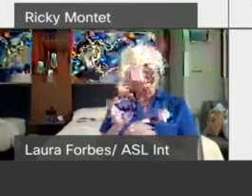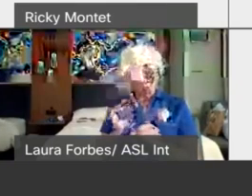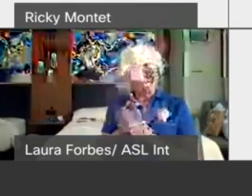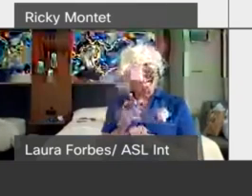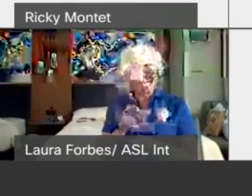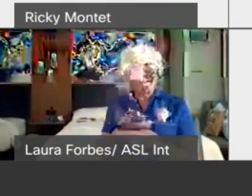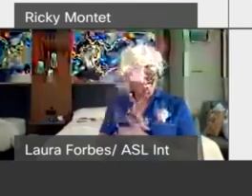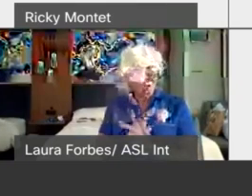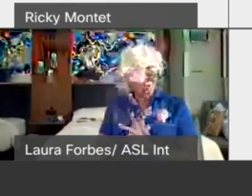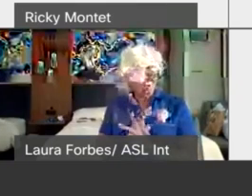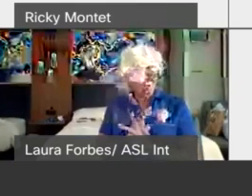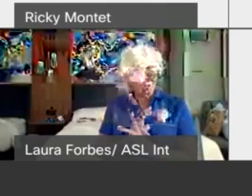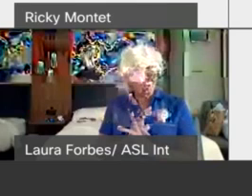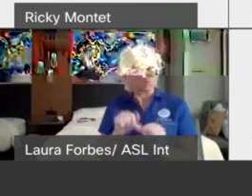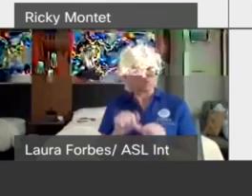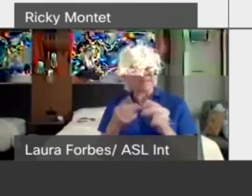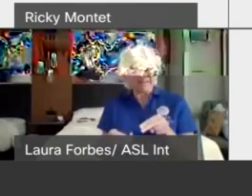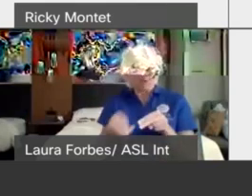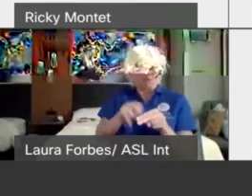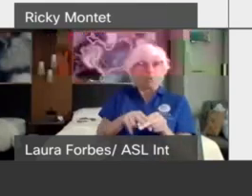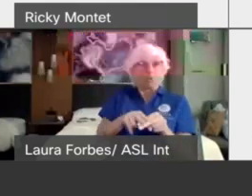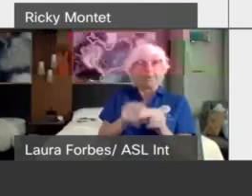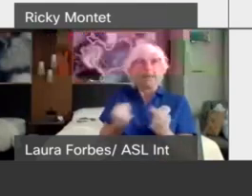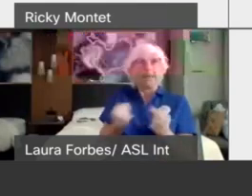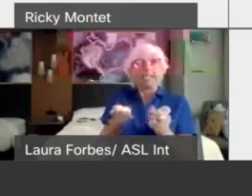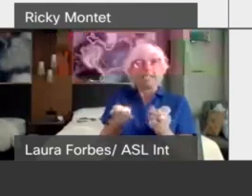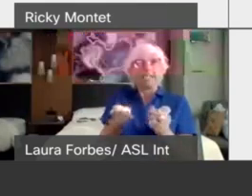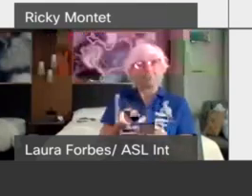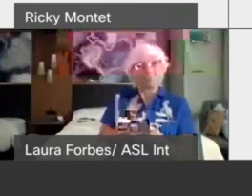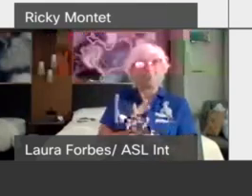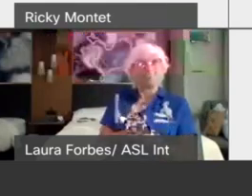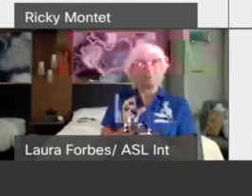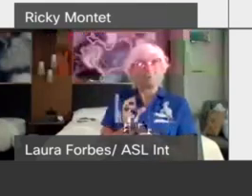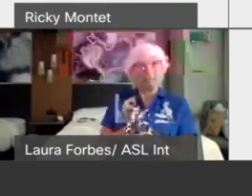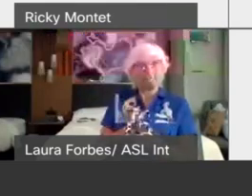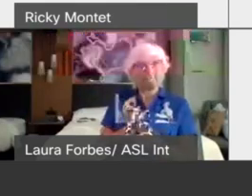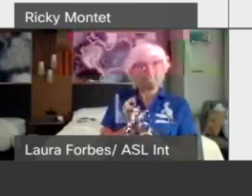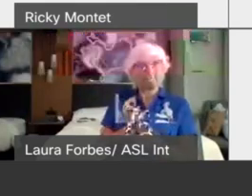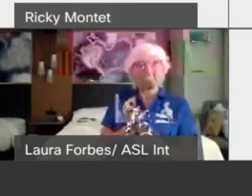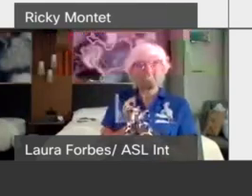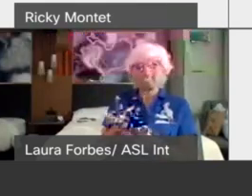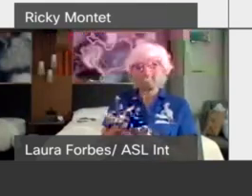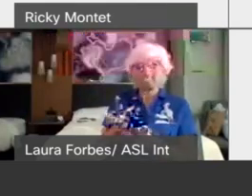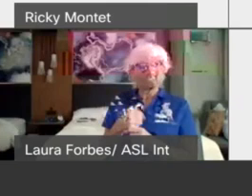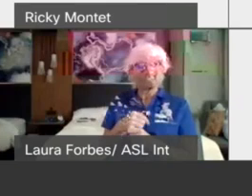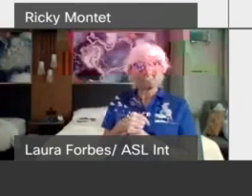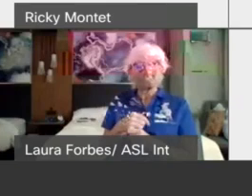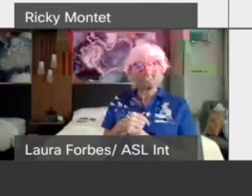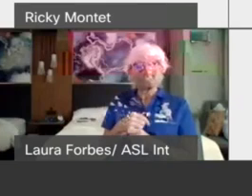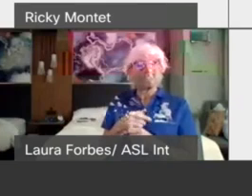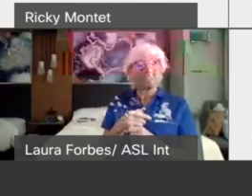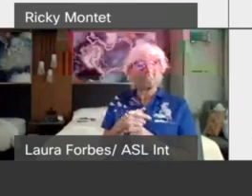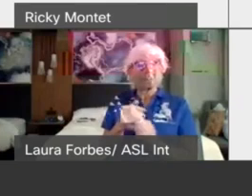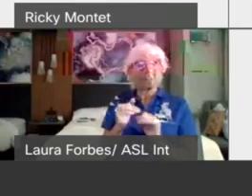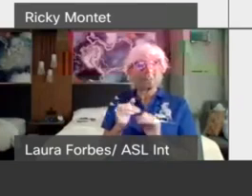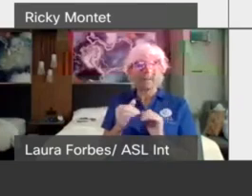the amount of the loan by the amount of the insurance proceeds and by a methodology called a sum of insurance